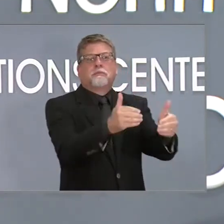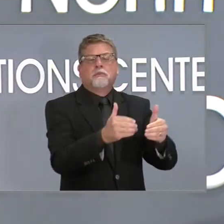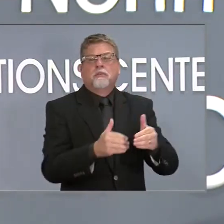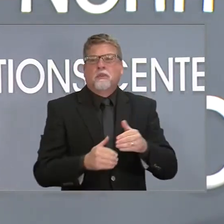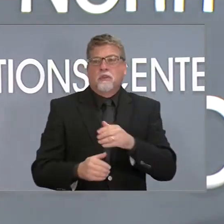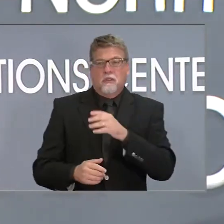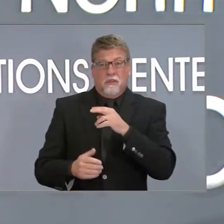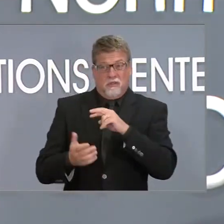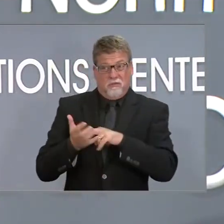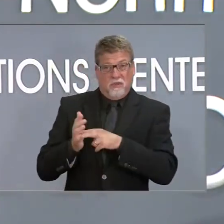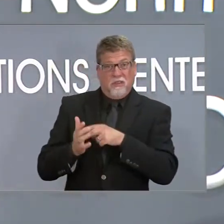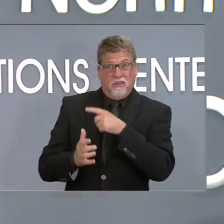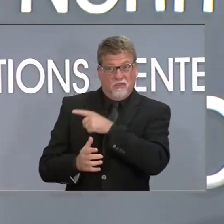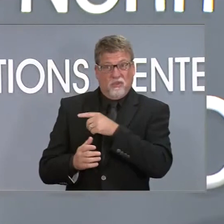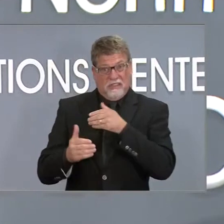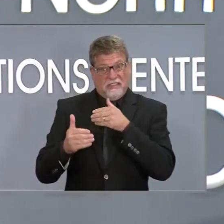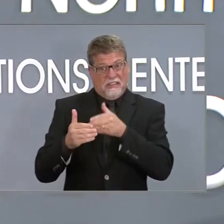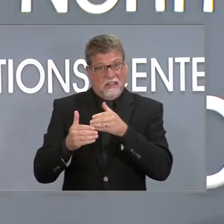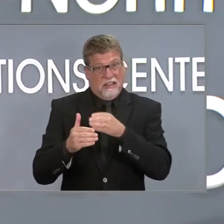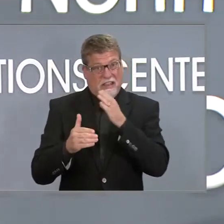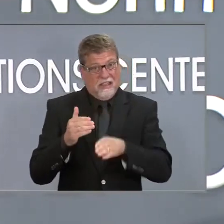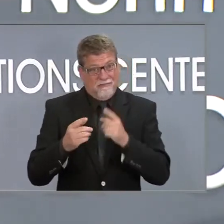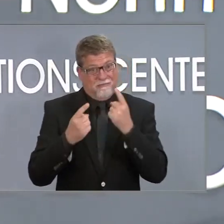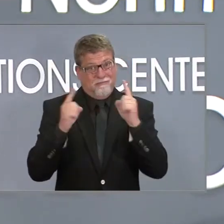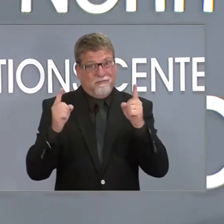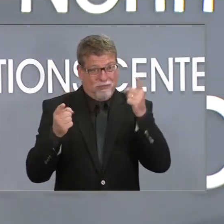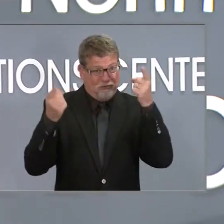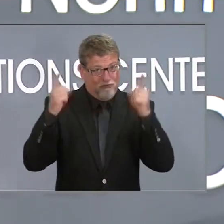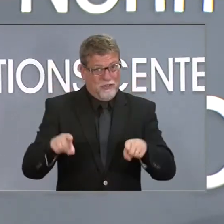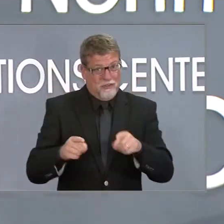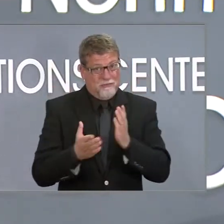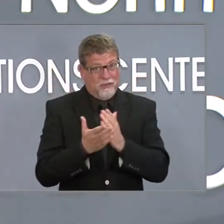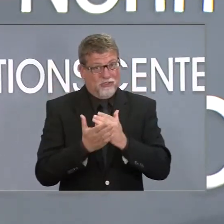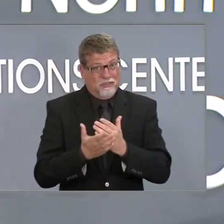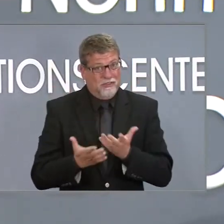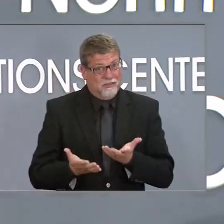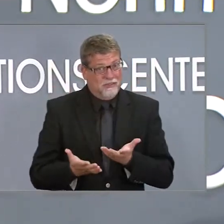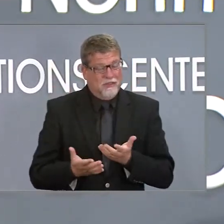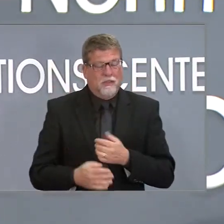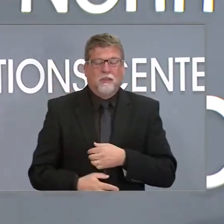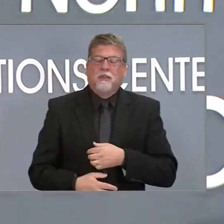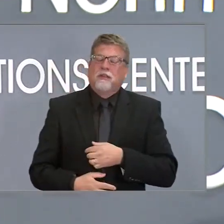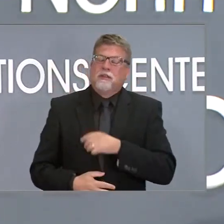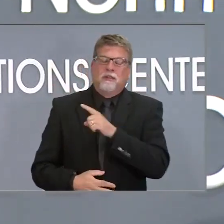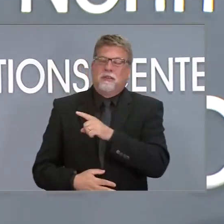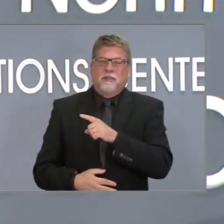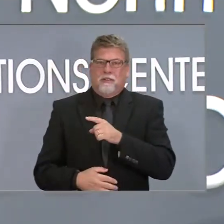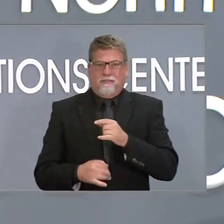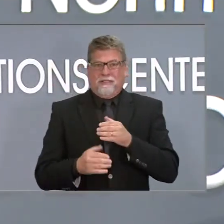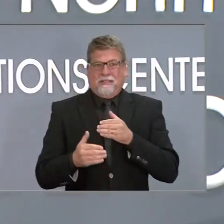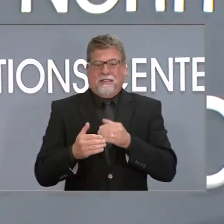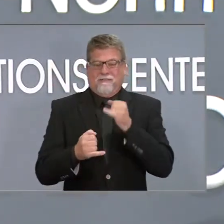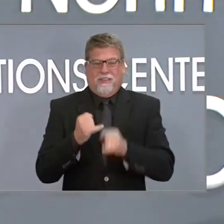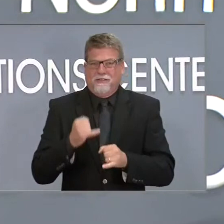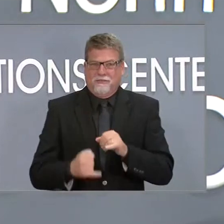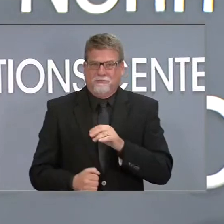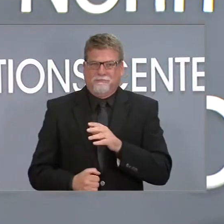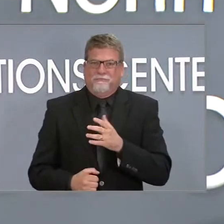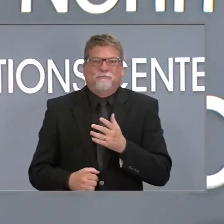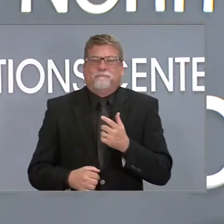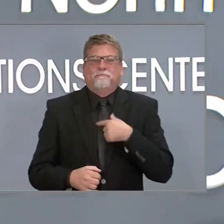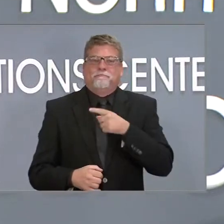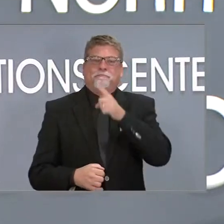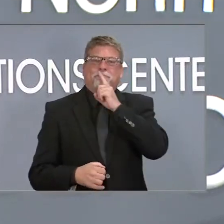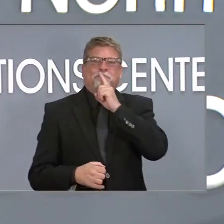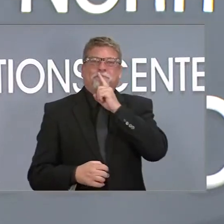final turn that you all are taking? Until you reach an agreement, nothing should be final. And our goal is